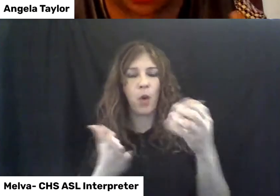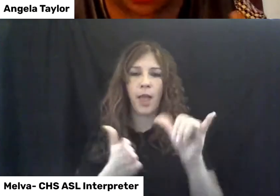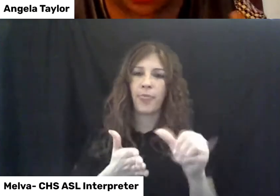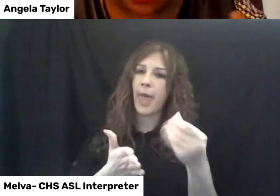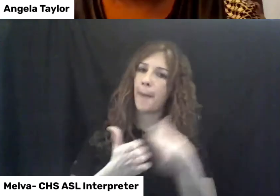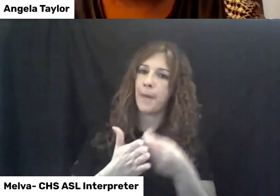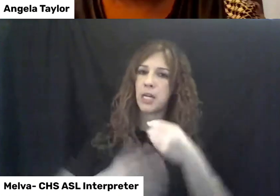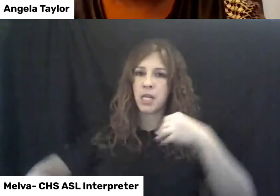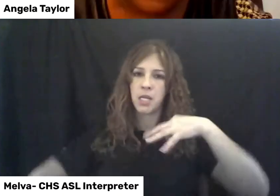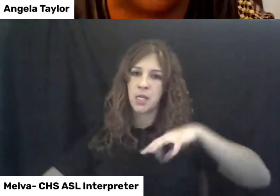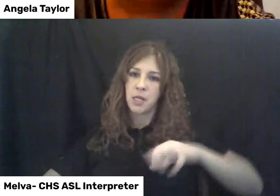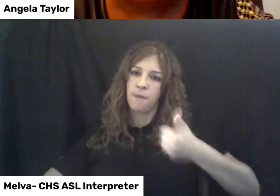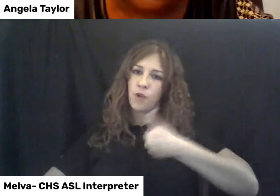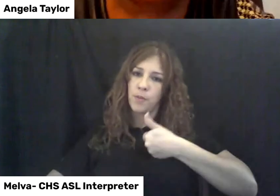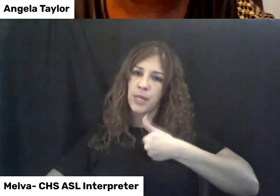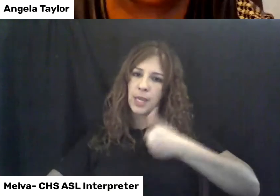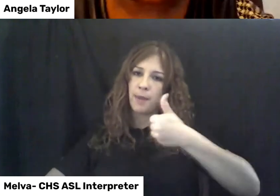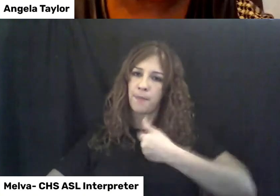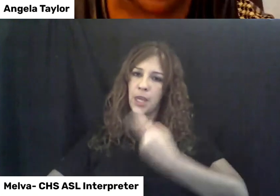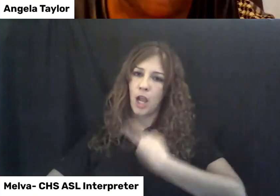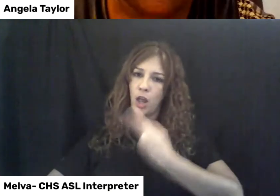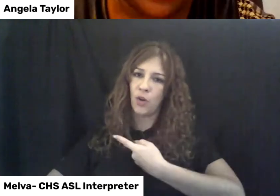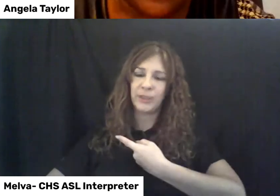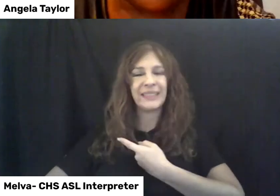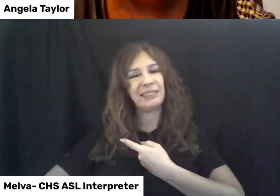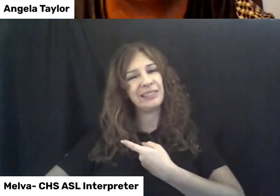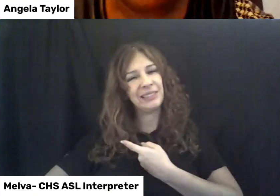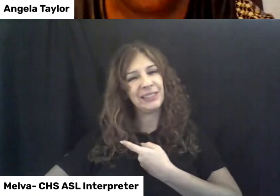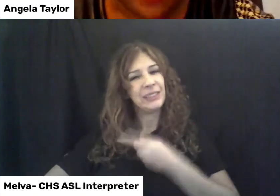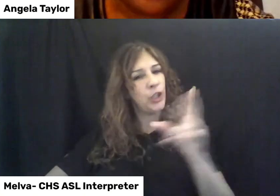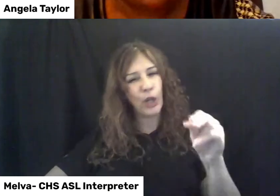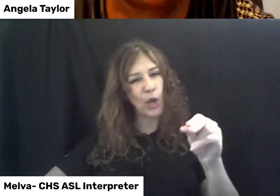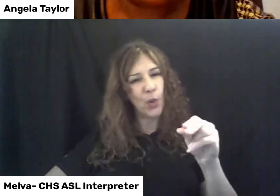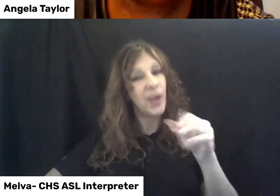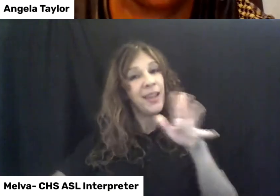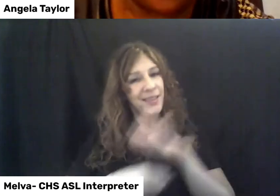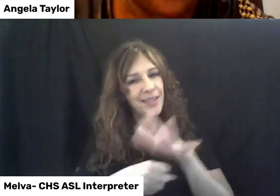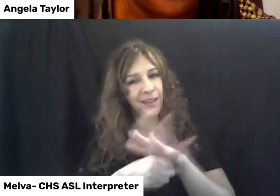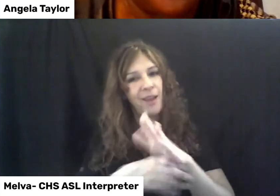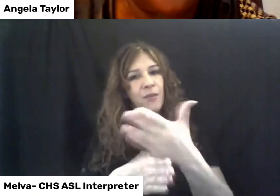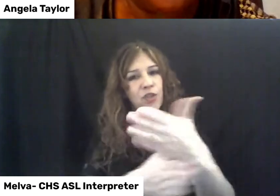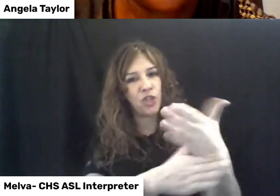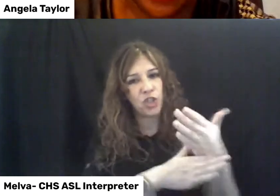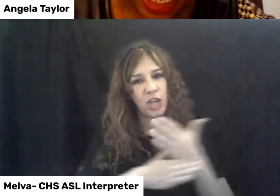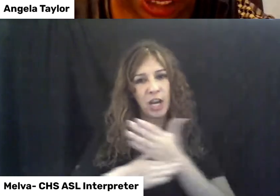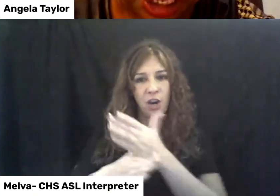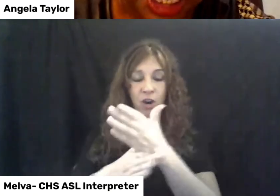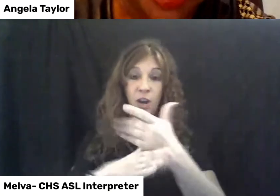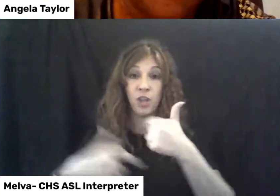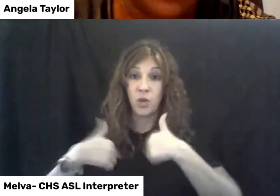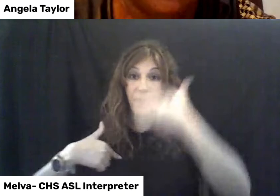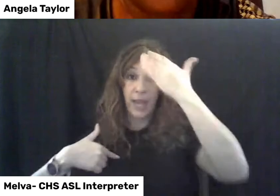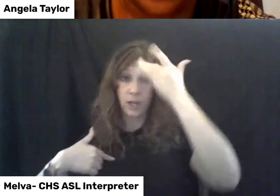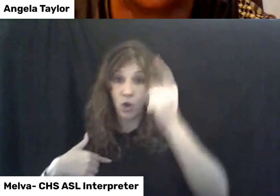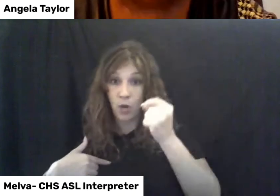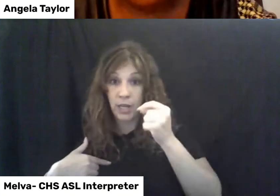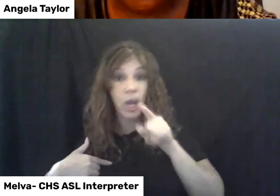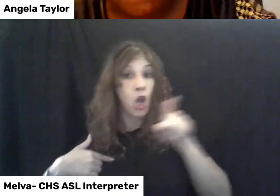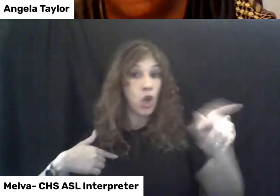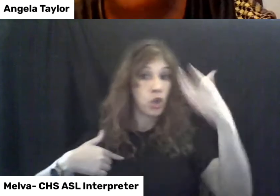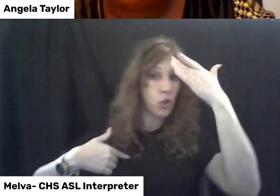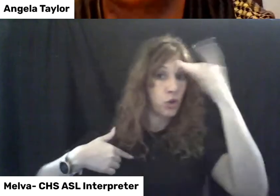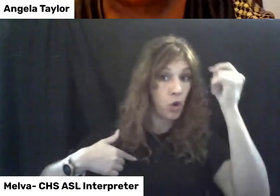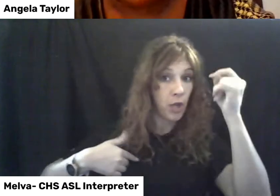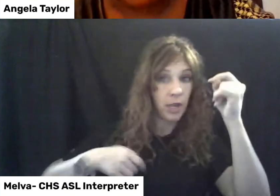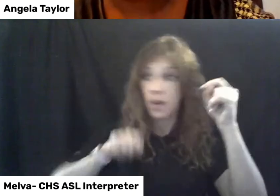me alone. It's enough to be shared. So if I know it, you're going to know it, and she's going to know it,